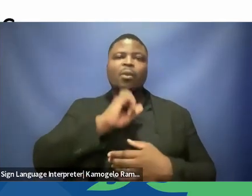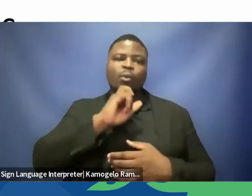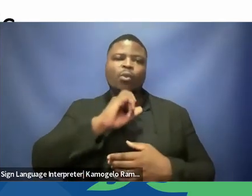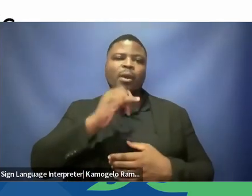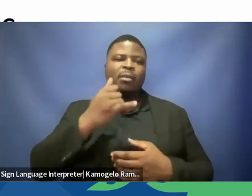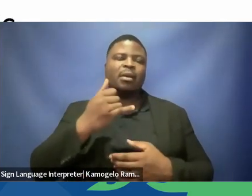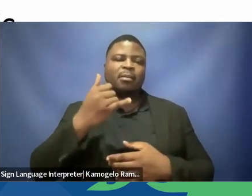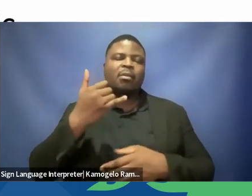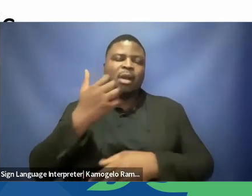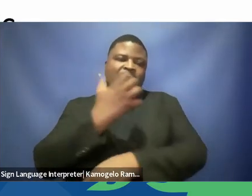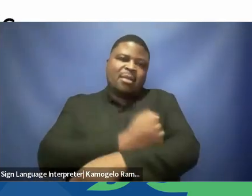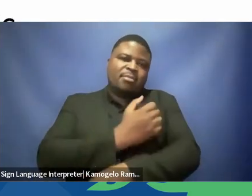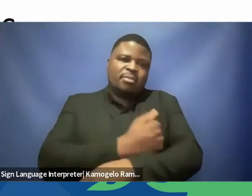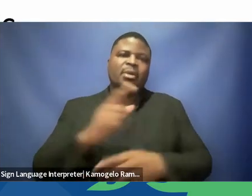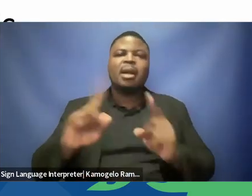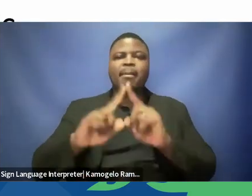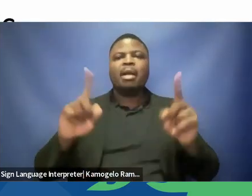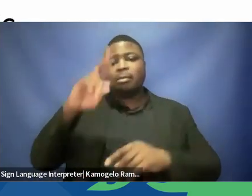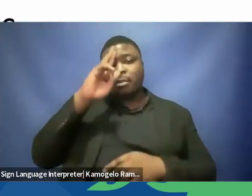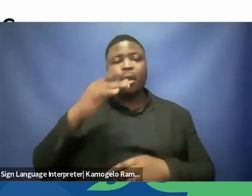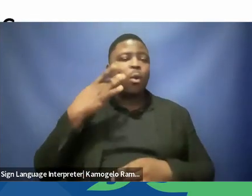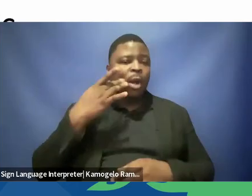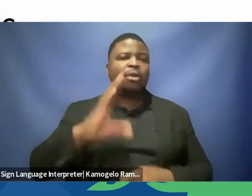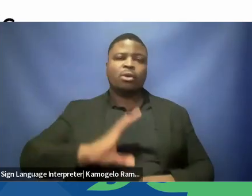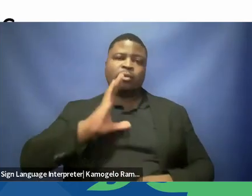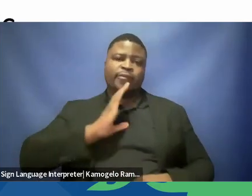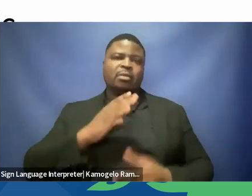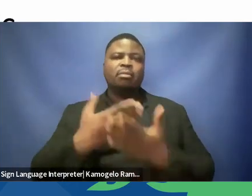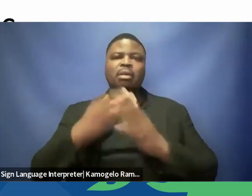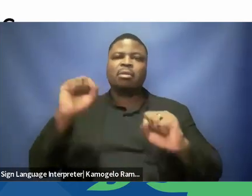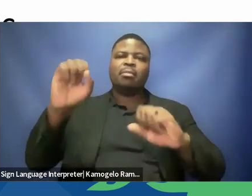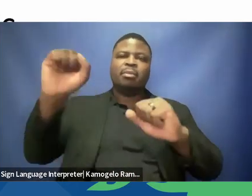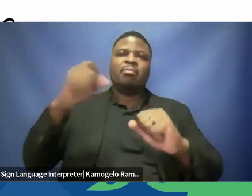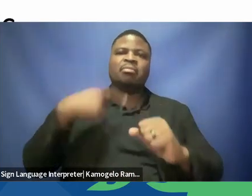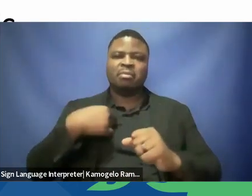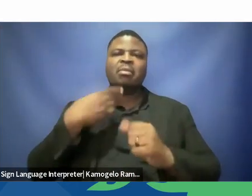when you are confident, you would speak more. When you speak more, you build these connections.